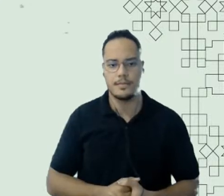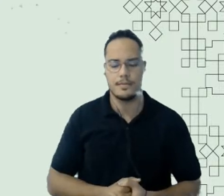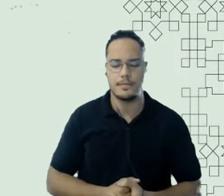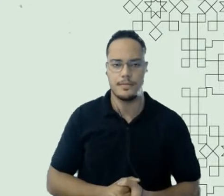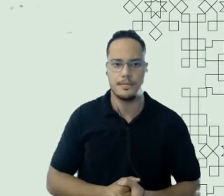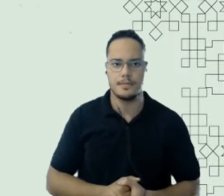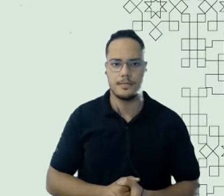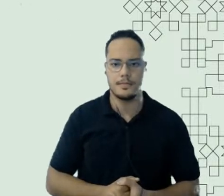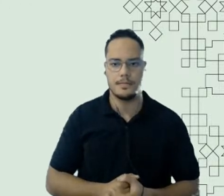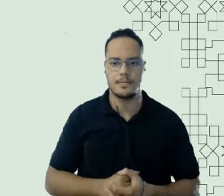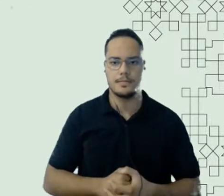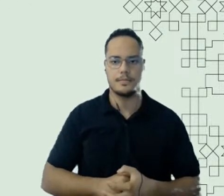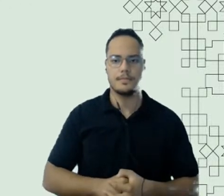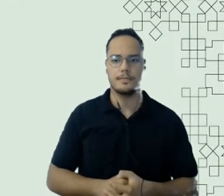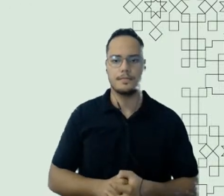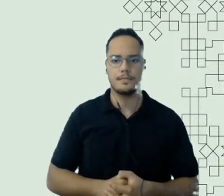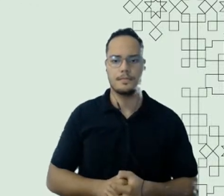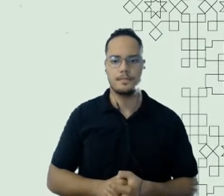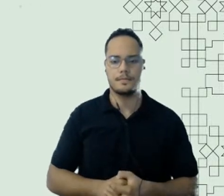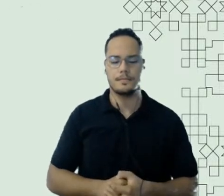to